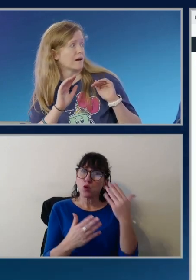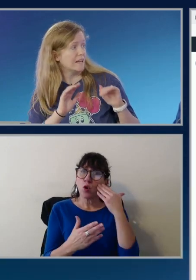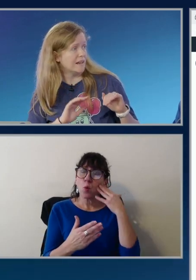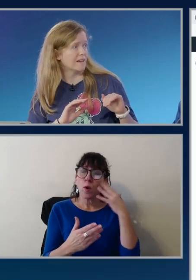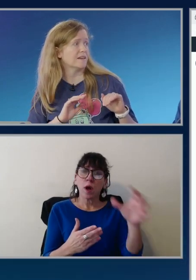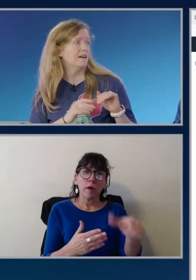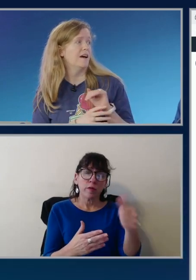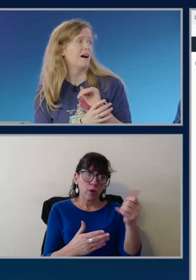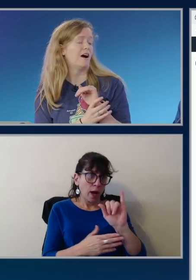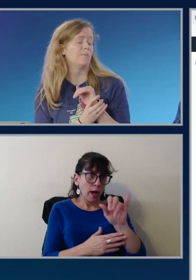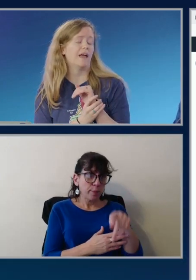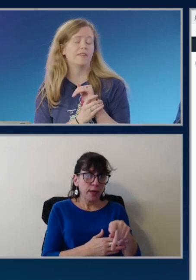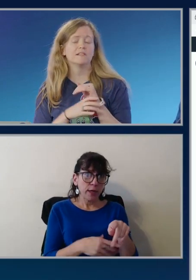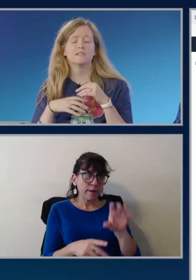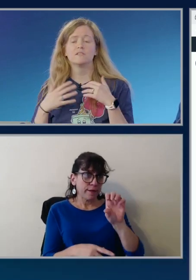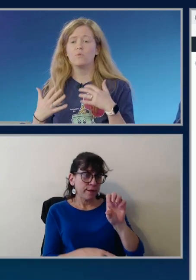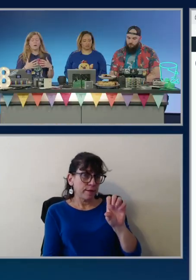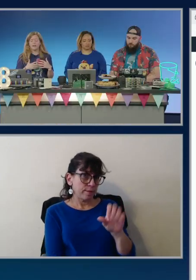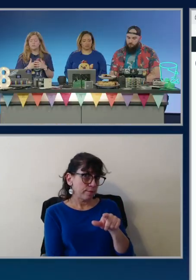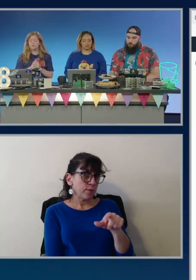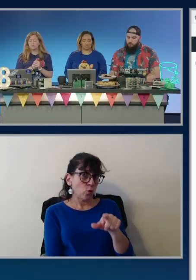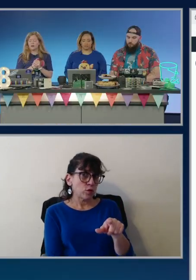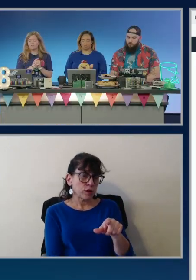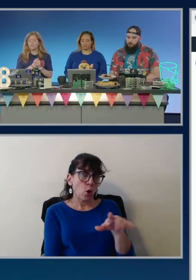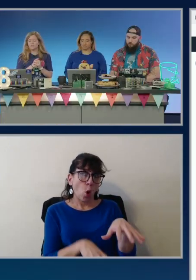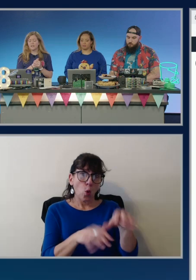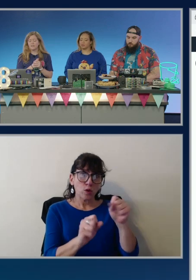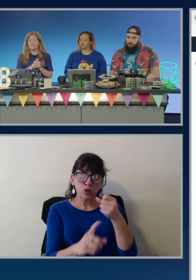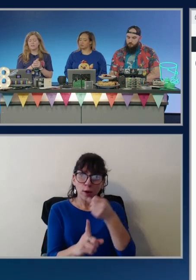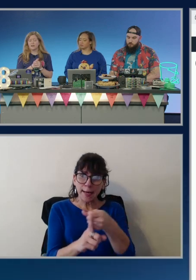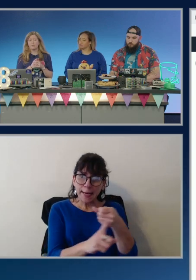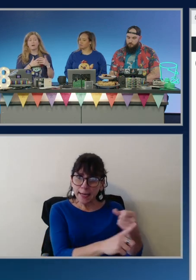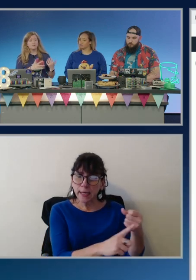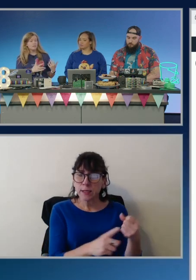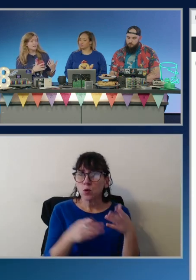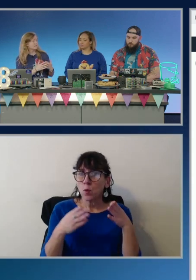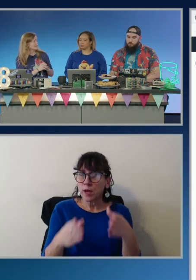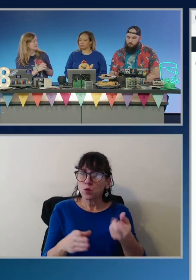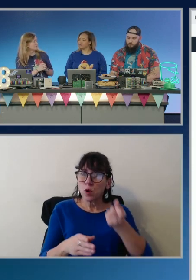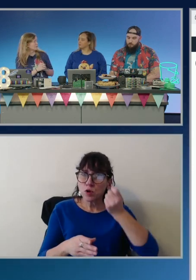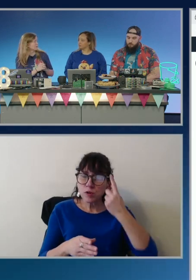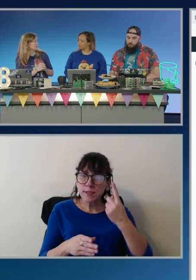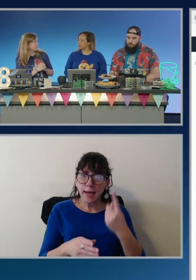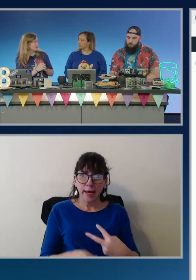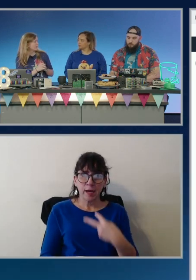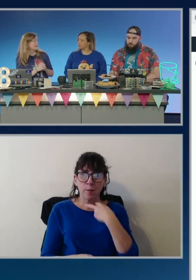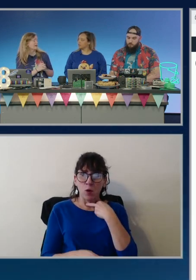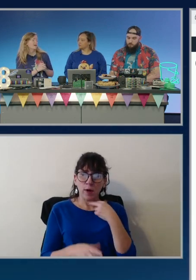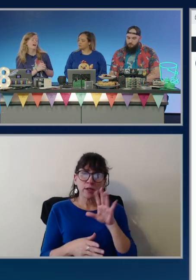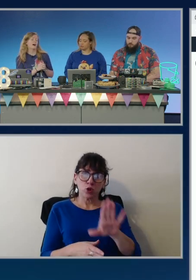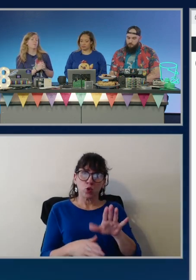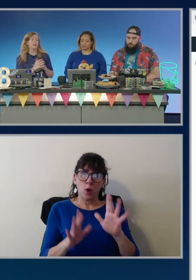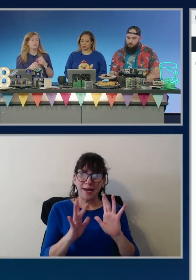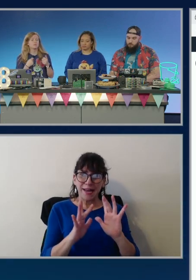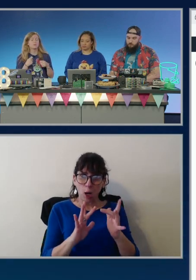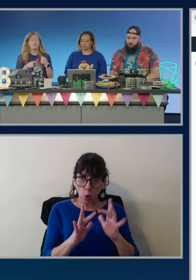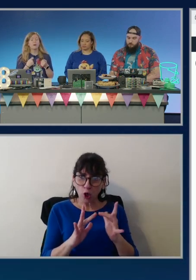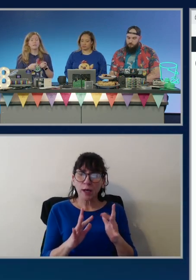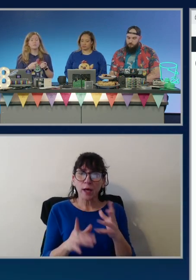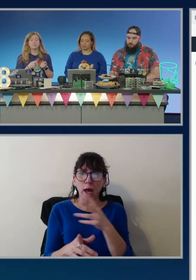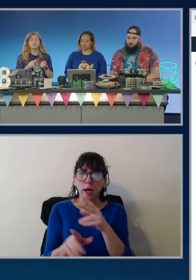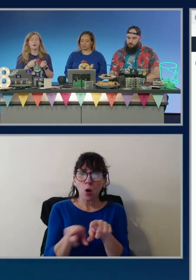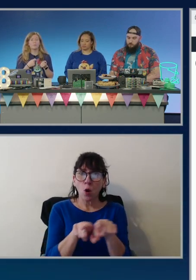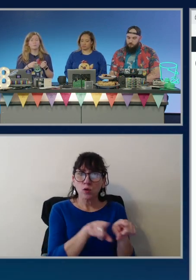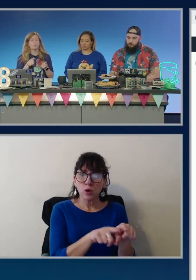hosts are hitting. And this is a way to understand bottlenecks in your networking and also a